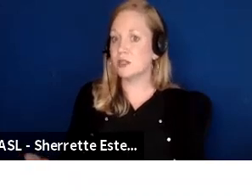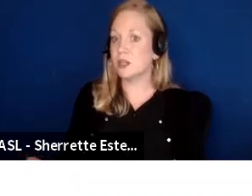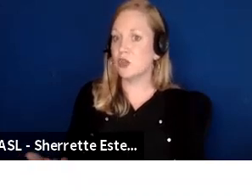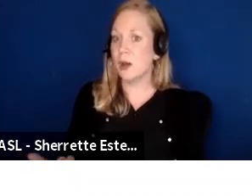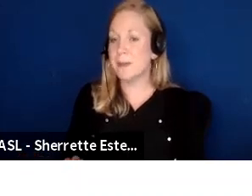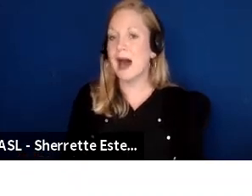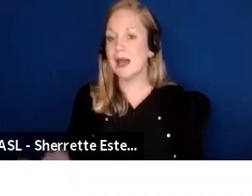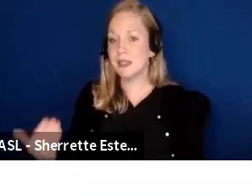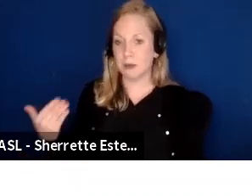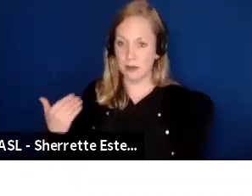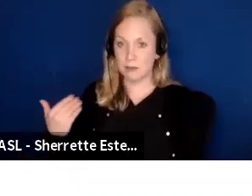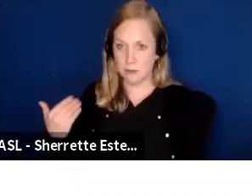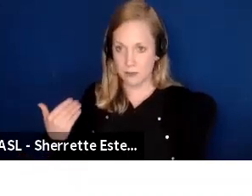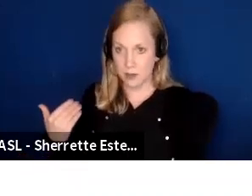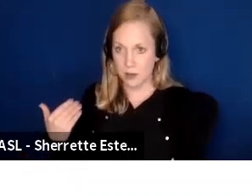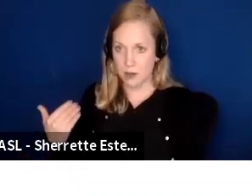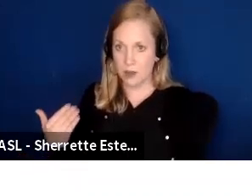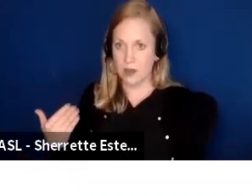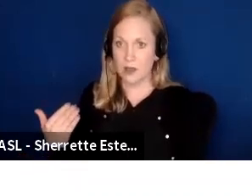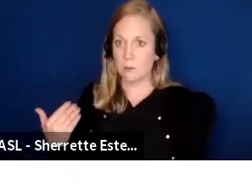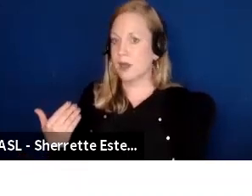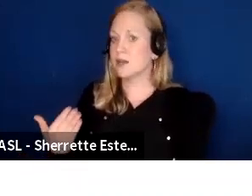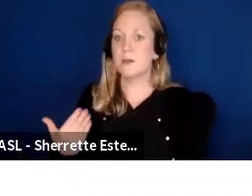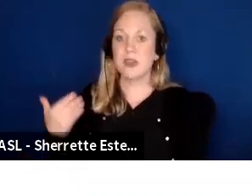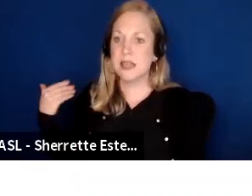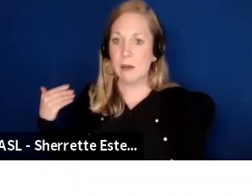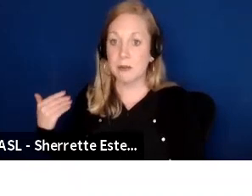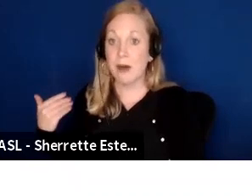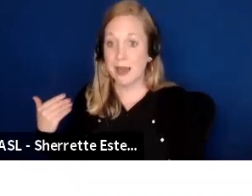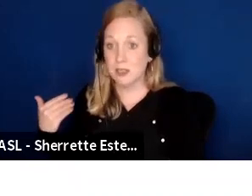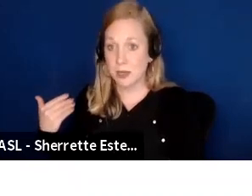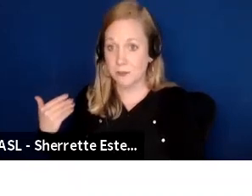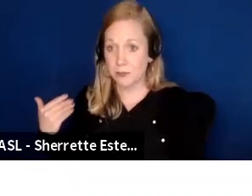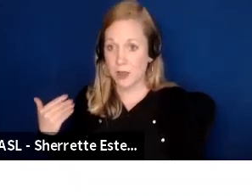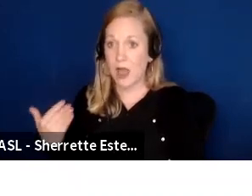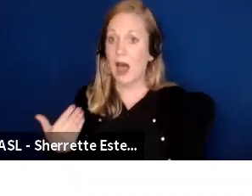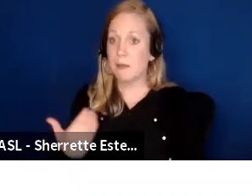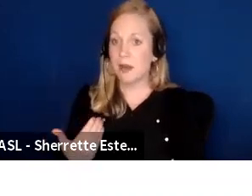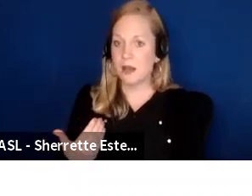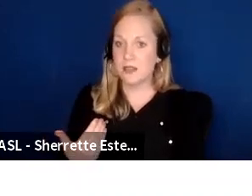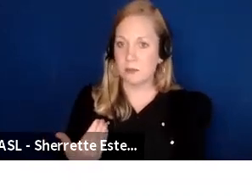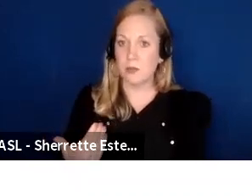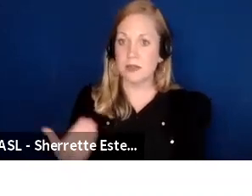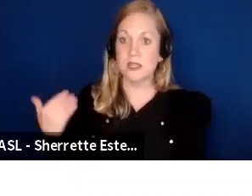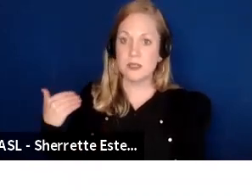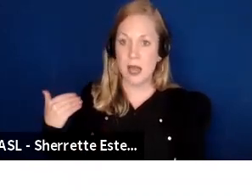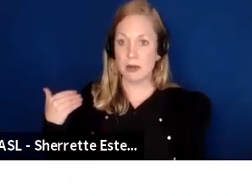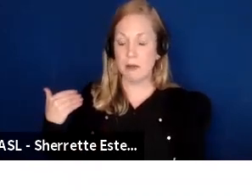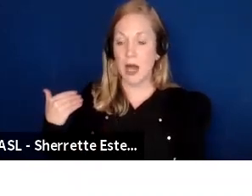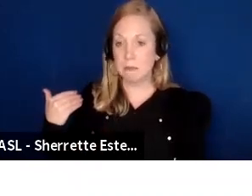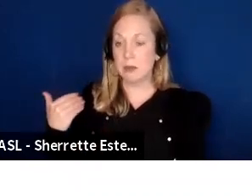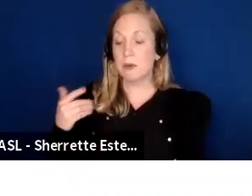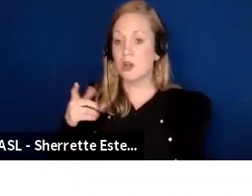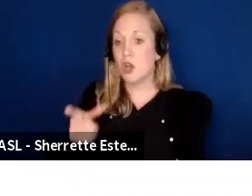a person look behind me because something is happening behind me, I may not necessarily be able to see what's